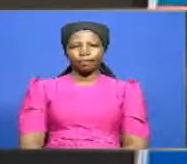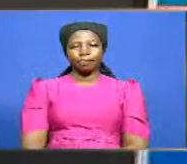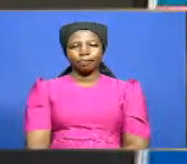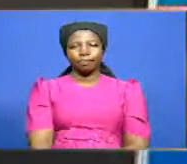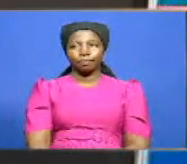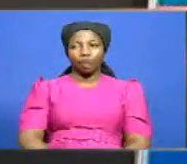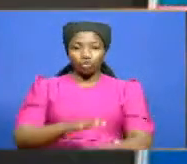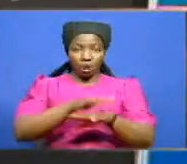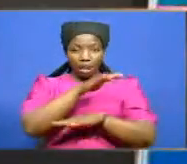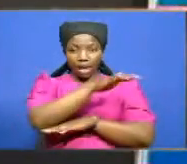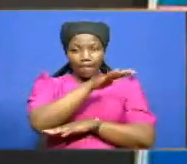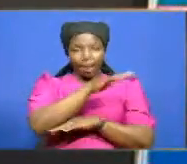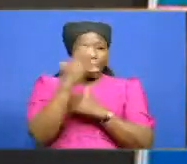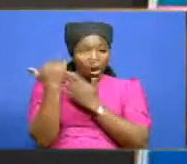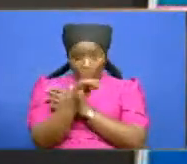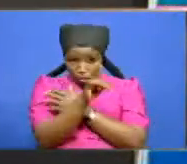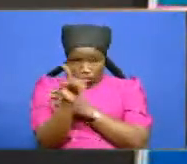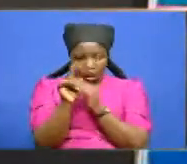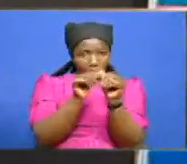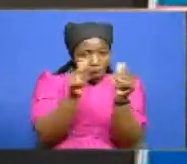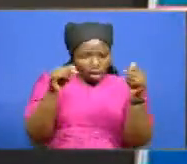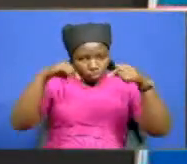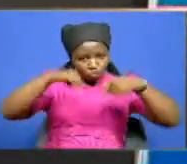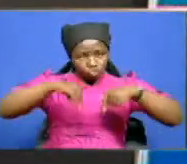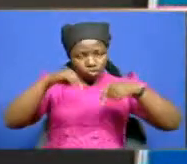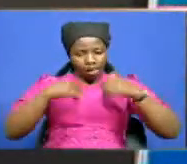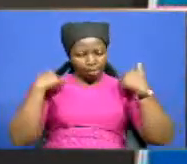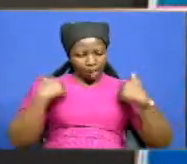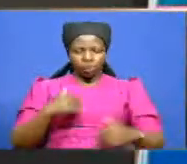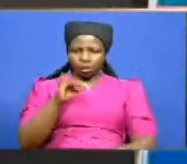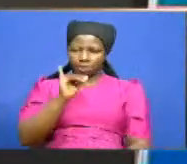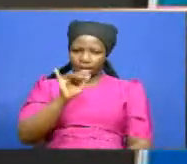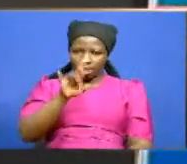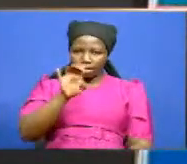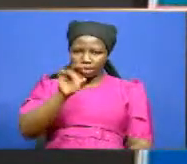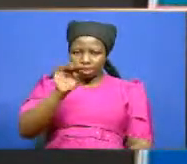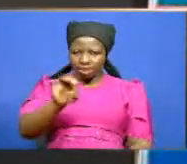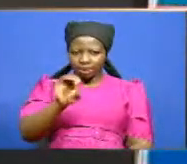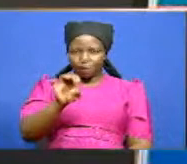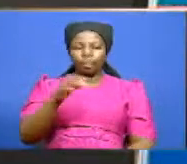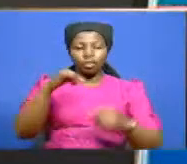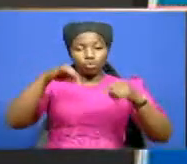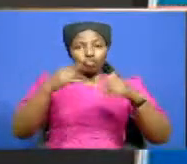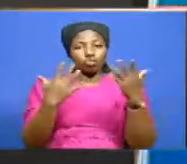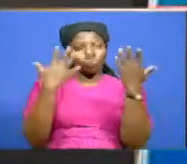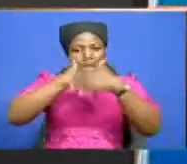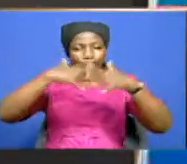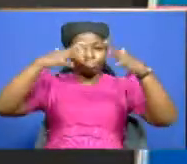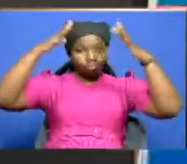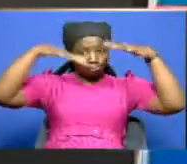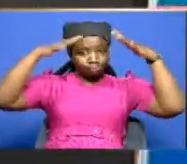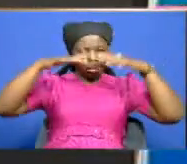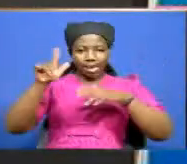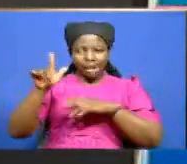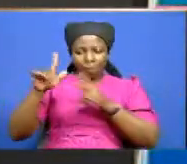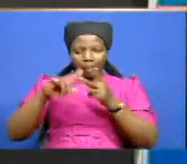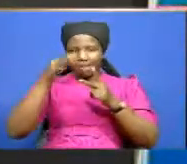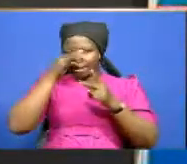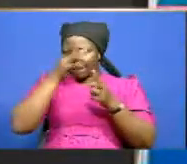Good evening. I hope you're well today. My name is Irene Mchuma Odim. Tonight it's raining in Laikipia,